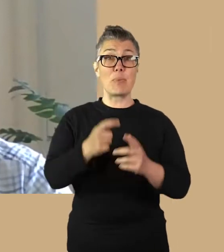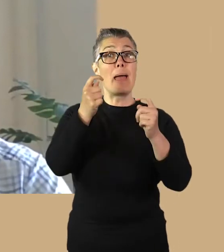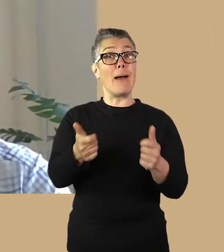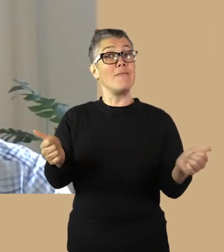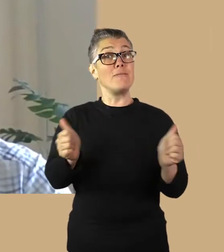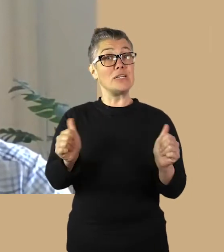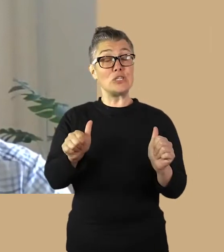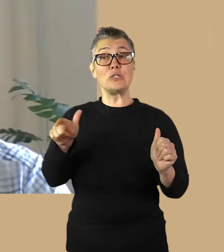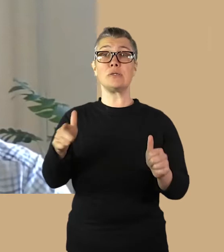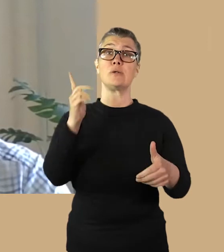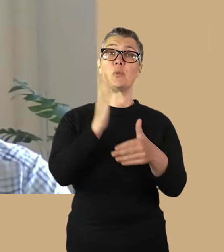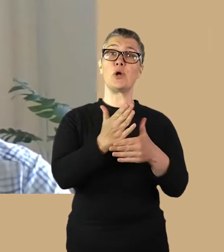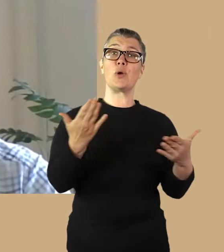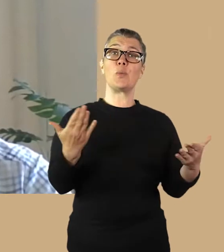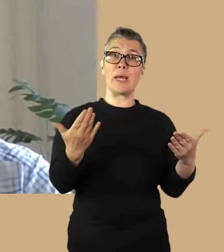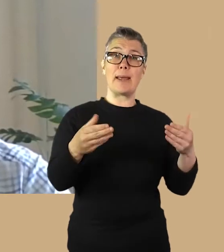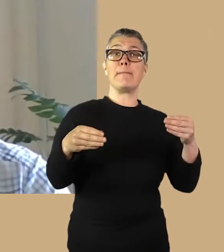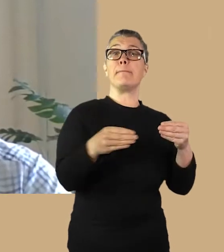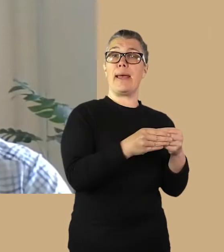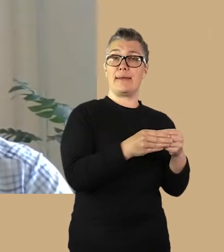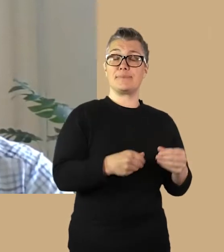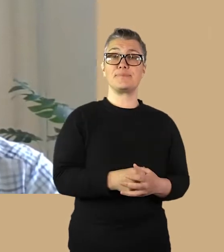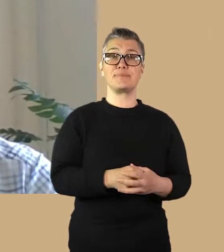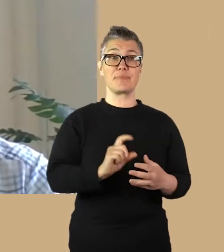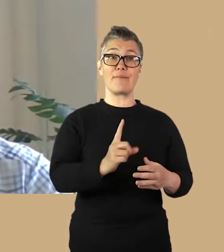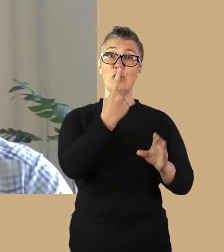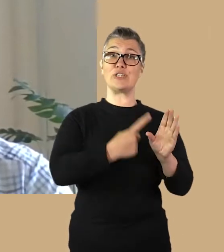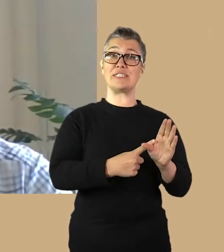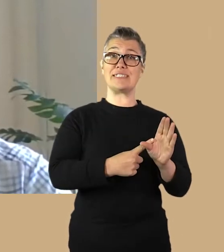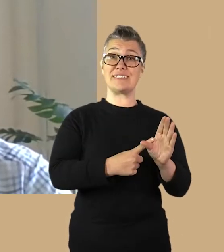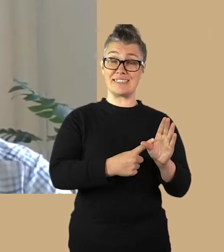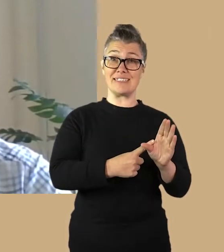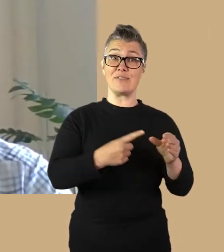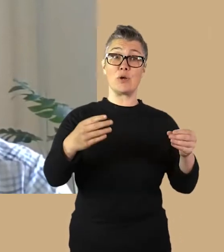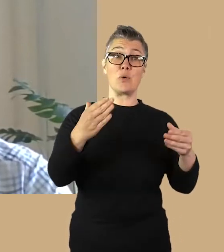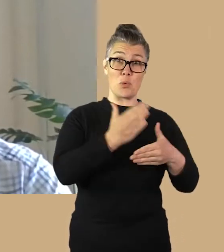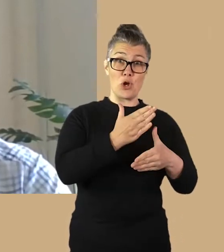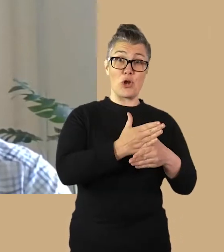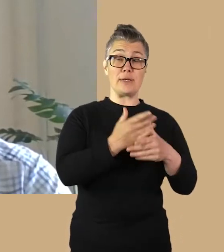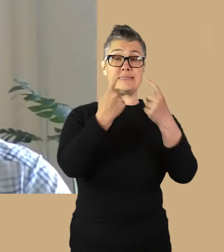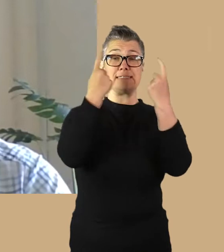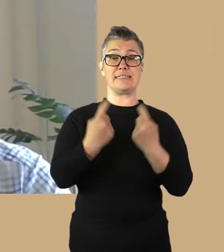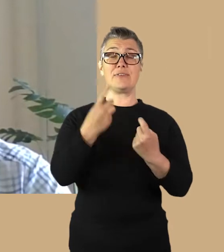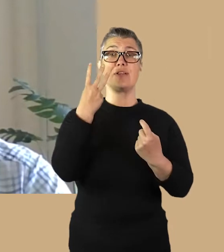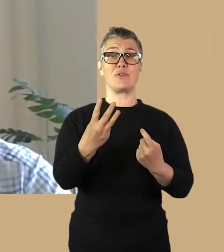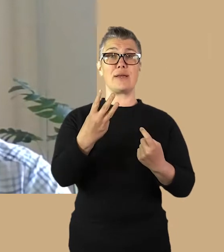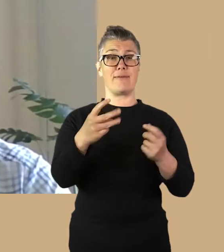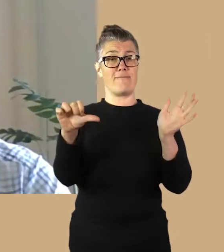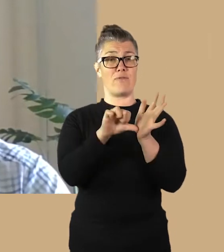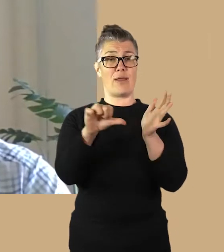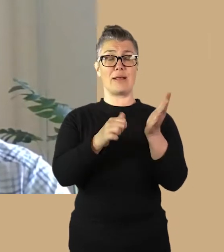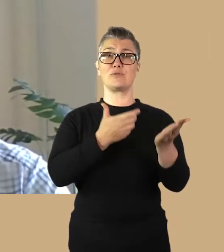A year after graduating, Ms. Lee began to work at a bank. In her first year at work, she completed a Certificate 3